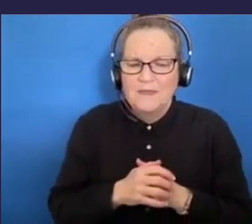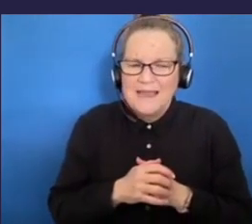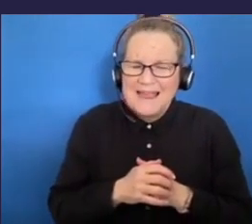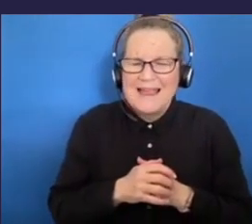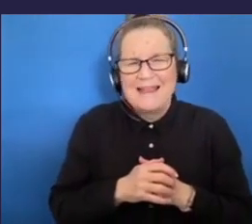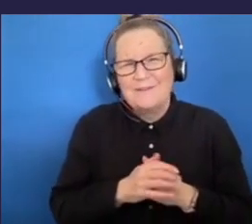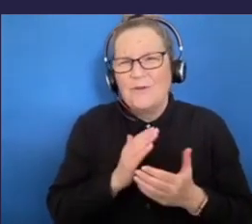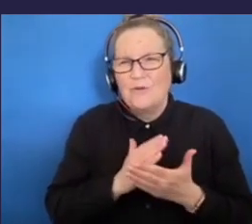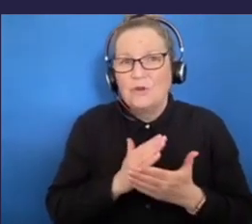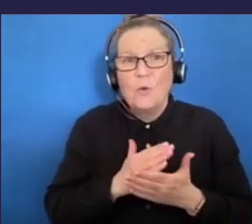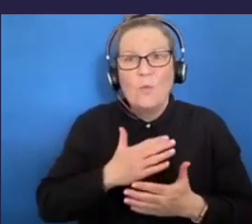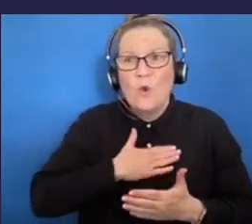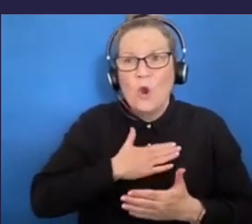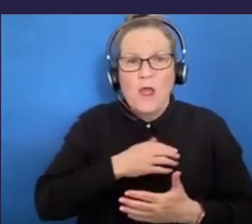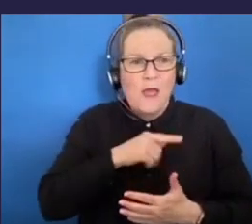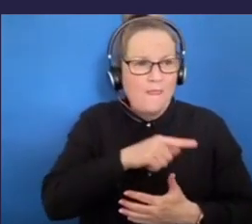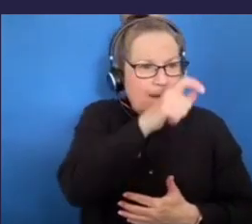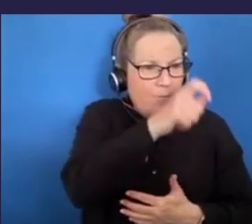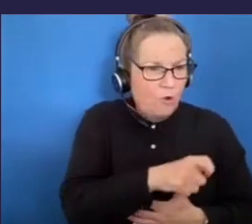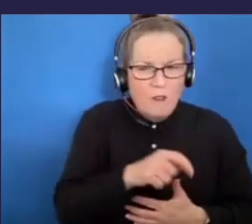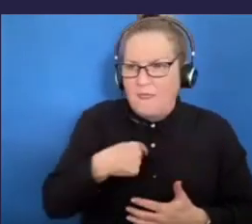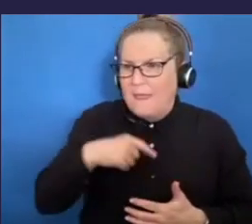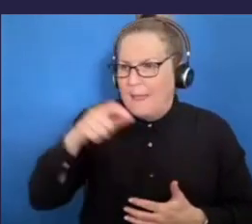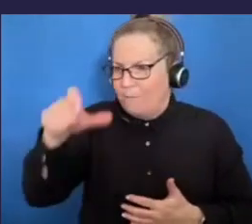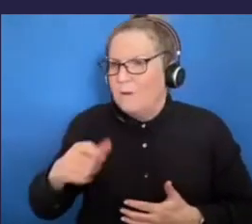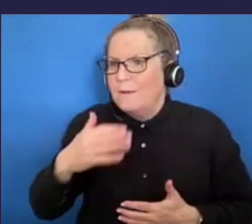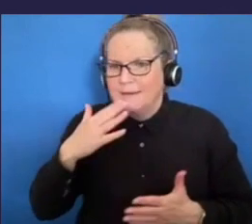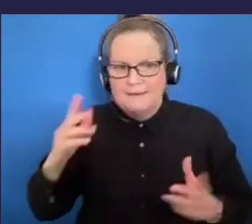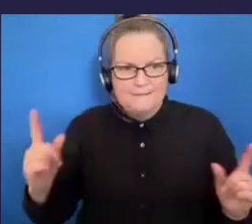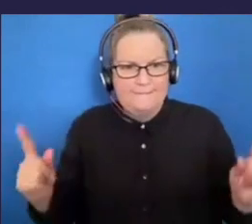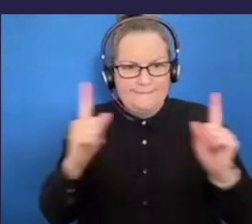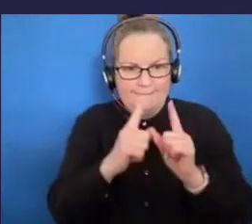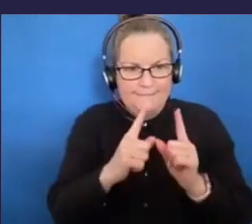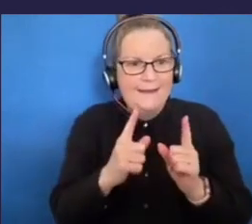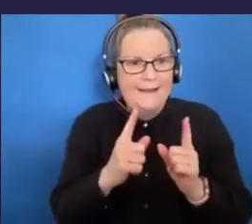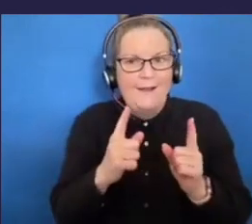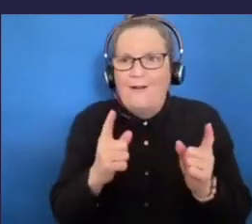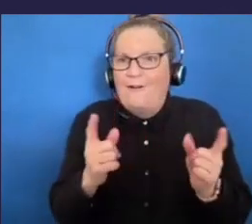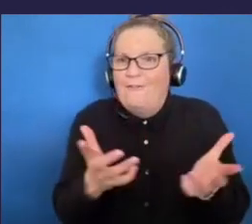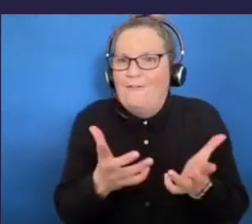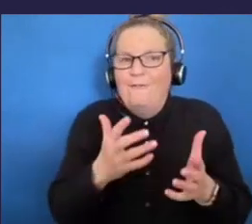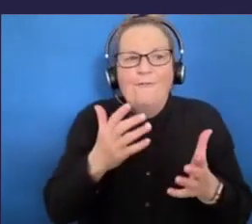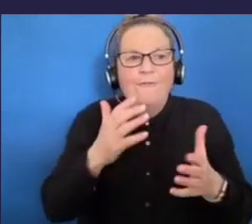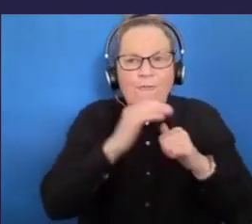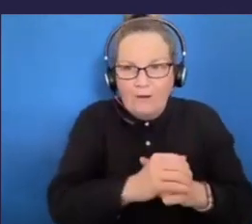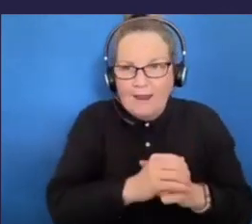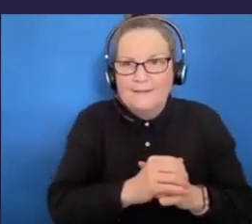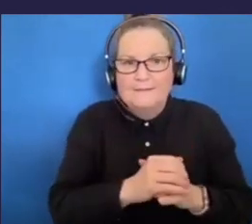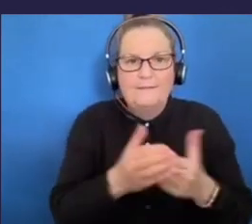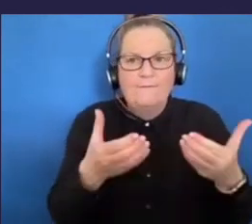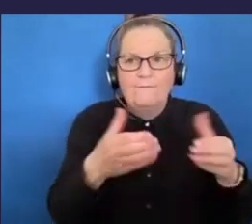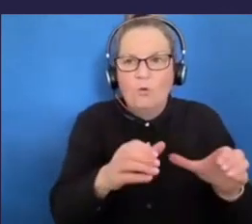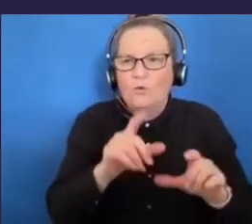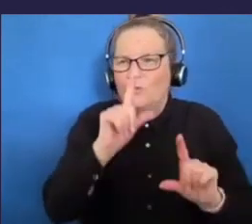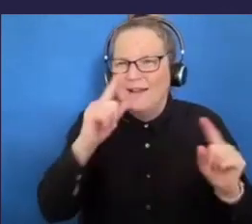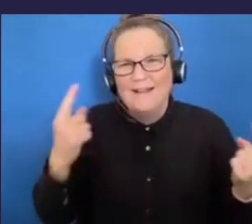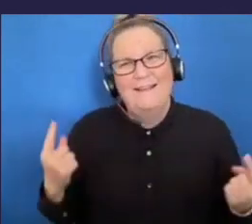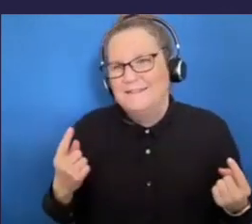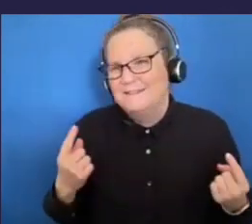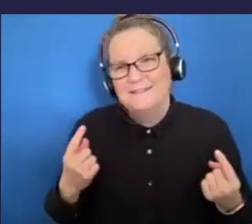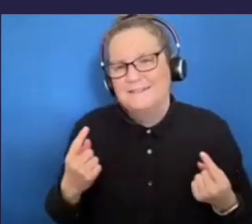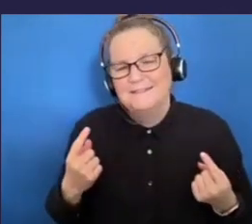as much as we'd like to do that. But what we can do are create and nurture opportunities for a range of relationships